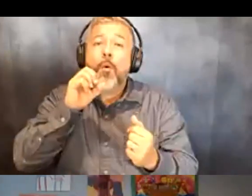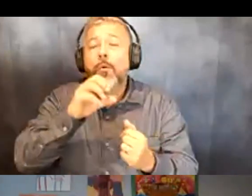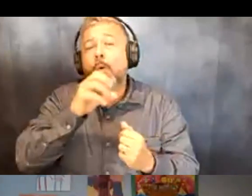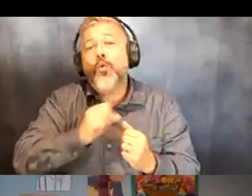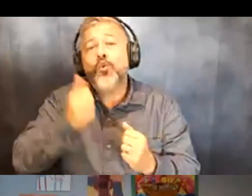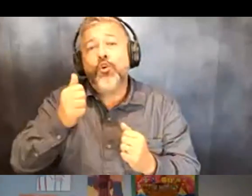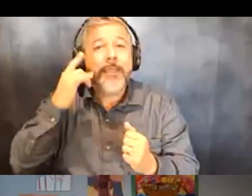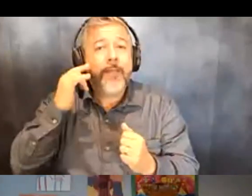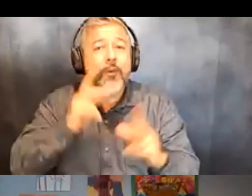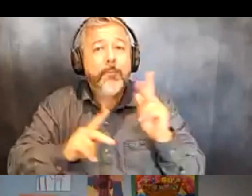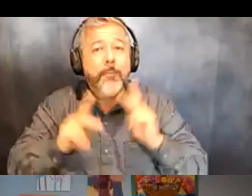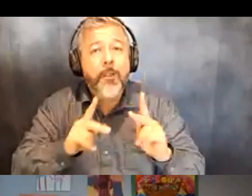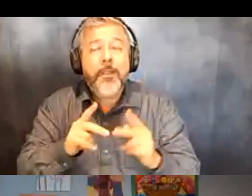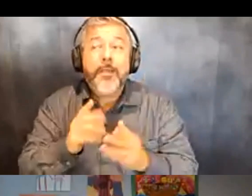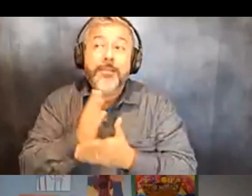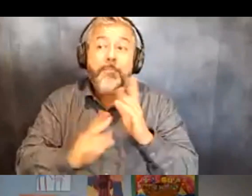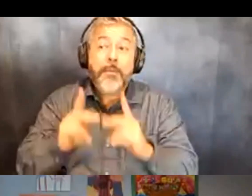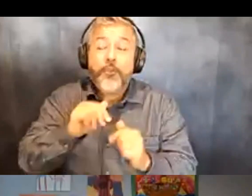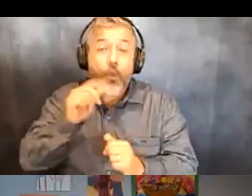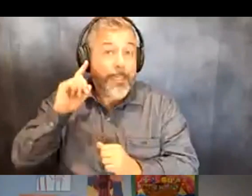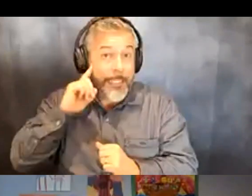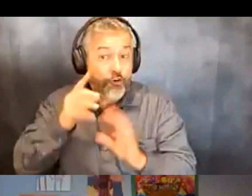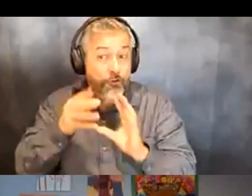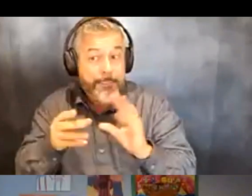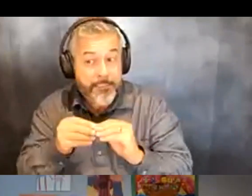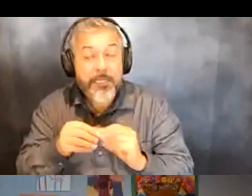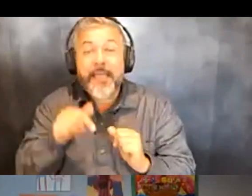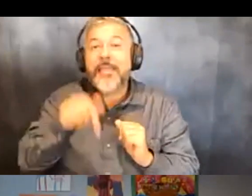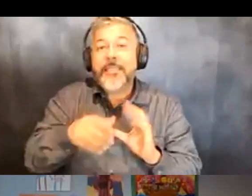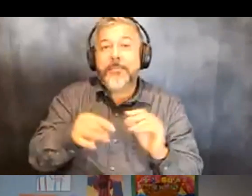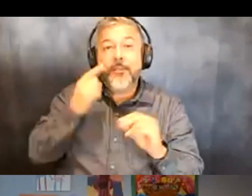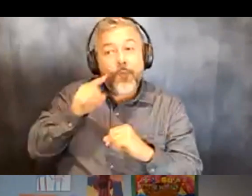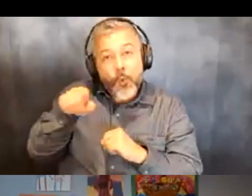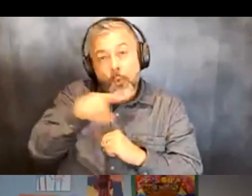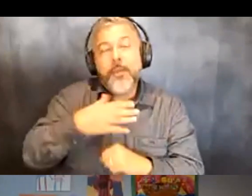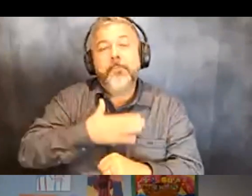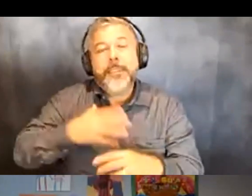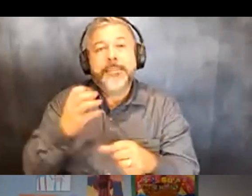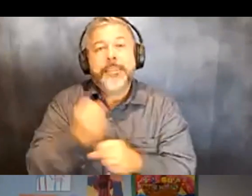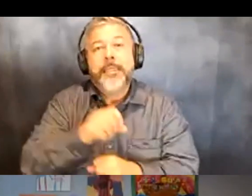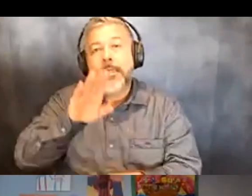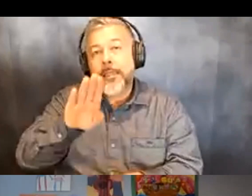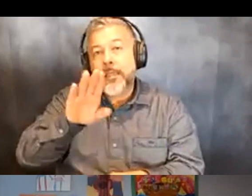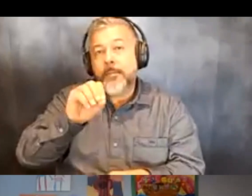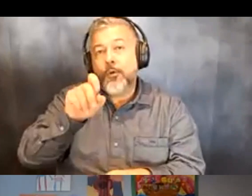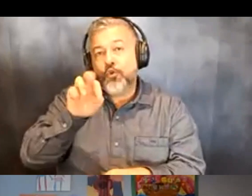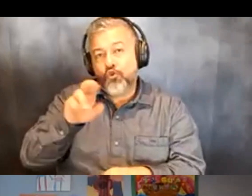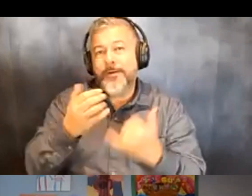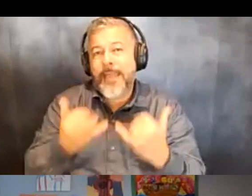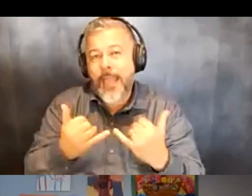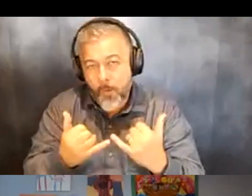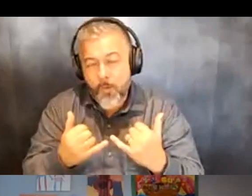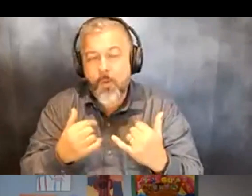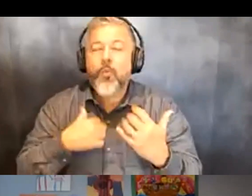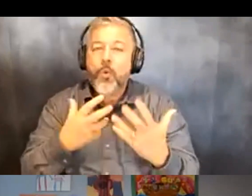who maybe don't hear the message as loud and clear. This is for you. Get your booster now so we can have and experience that protection